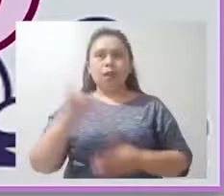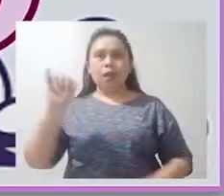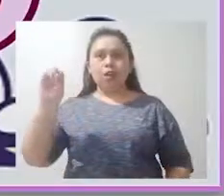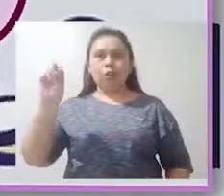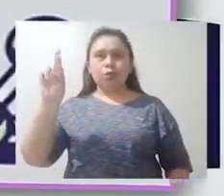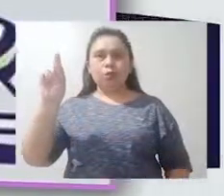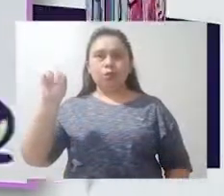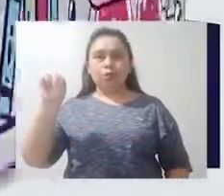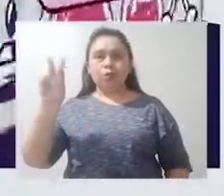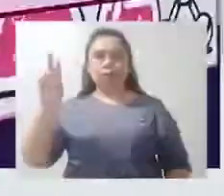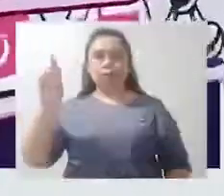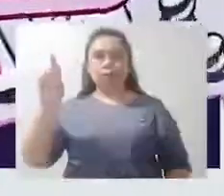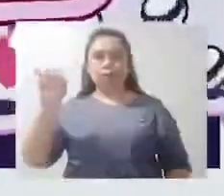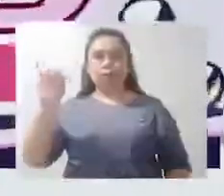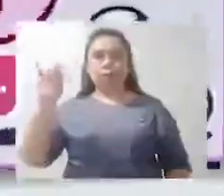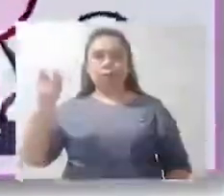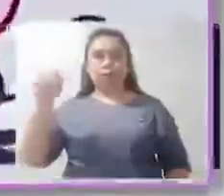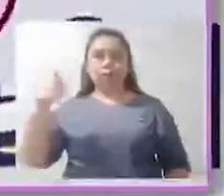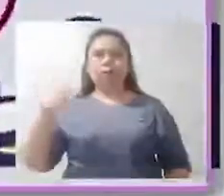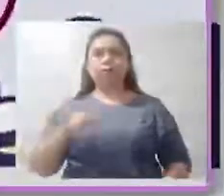iron ring,